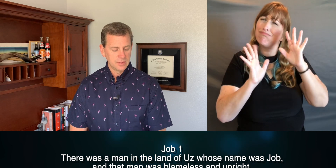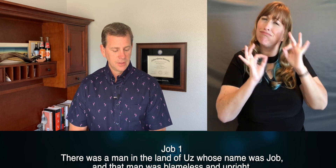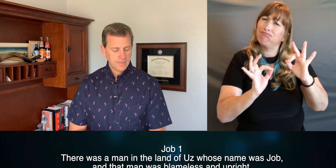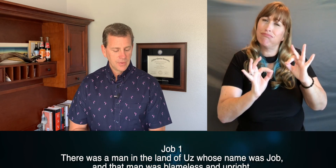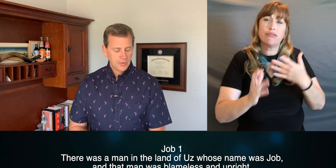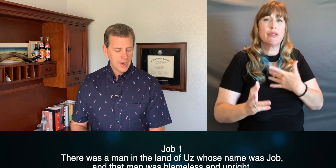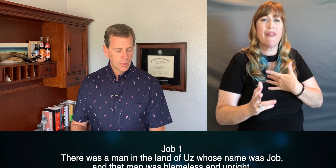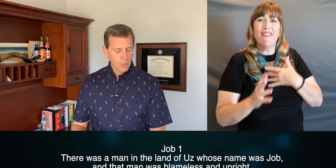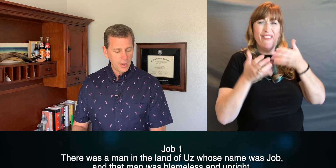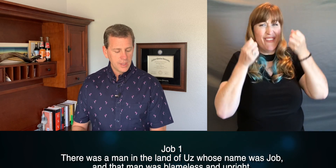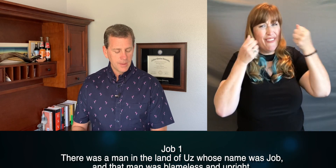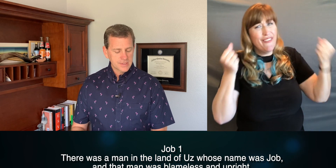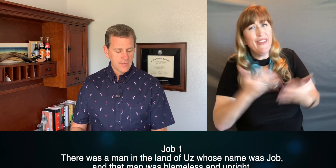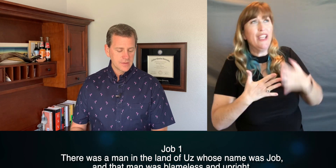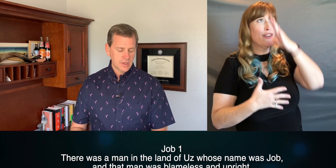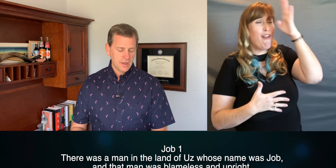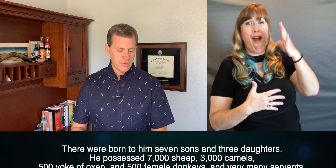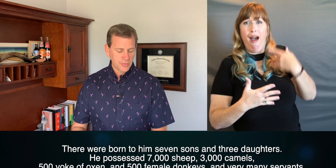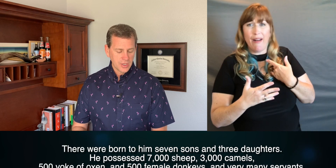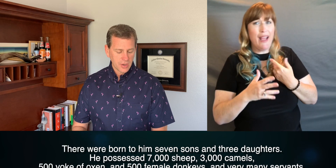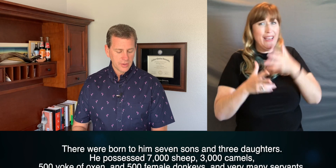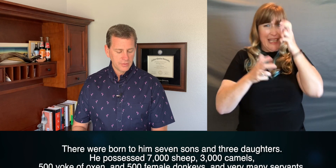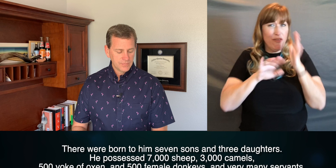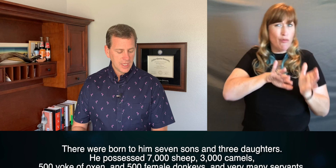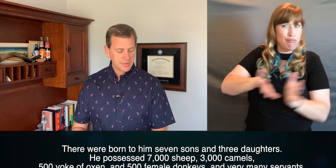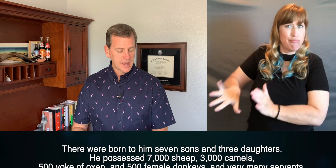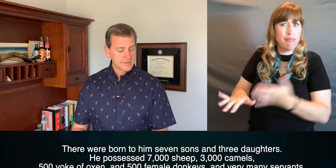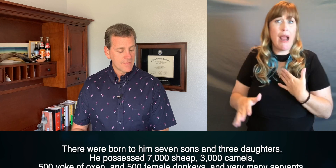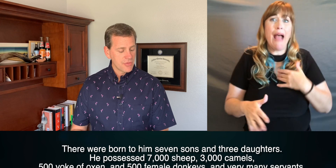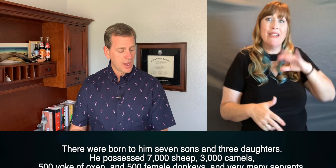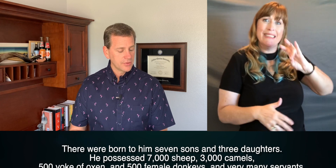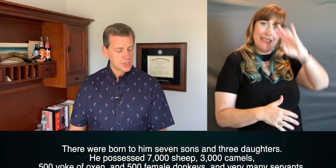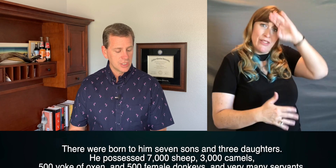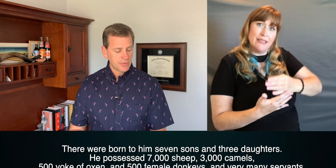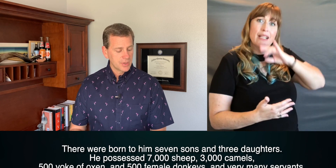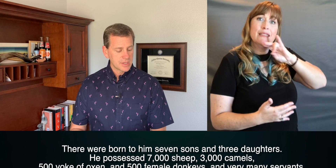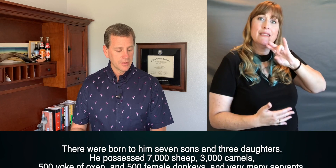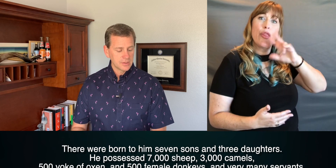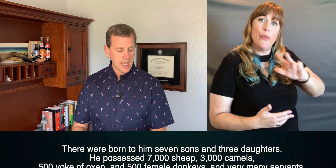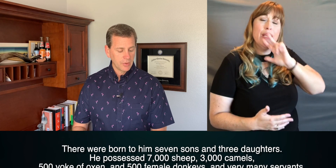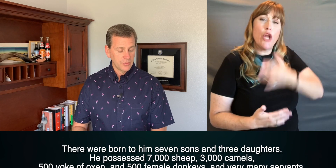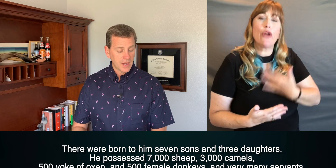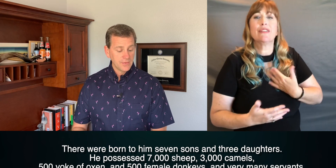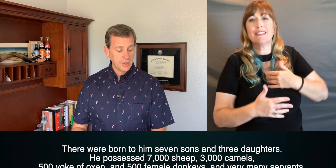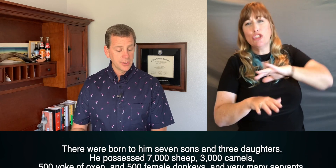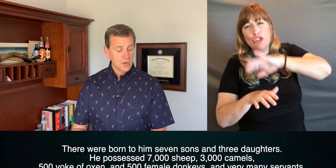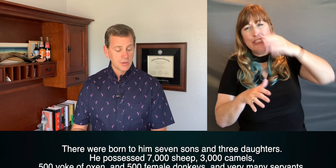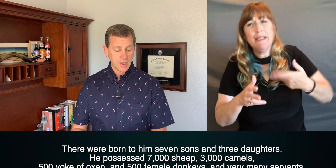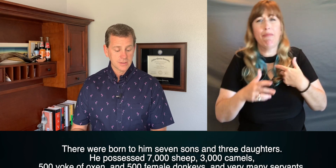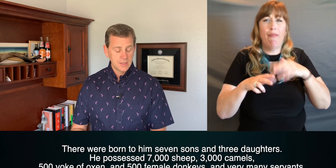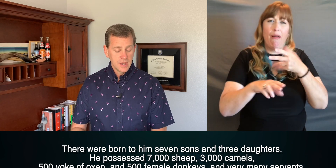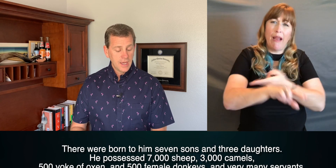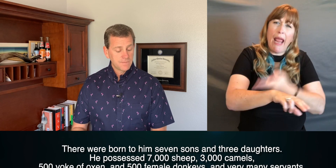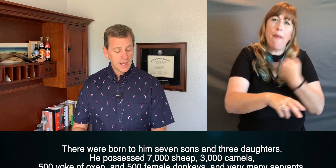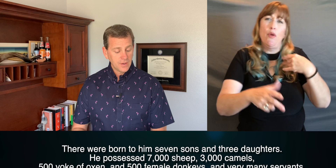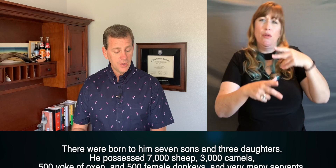evil. There were born to him 7 sons and 3 daughters. He possessed 7,000 sheep, 3,000 camels, 500 yoke of